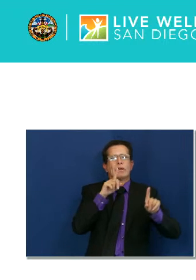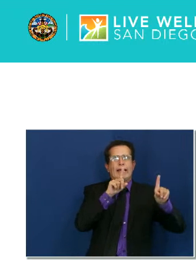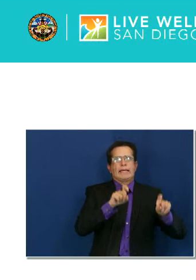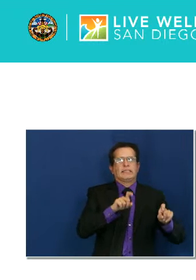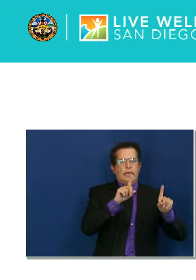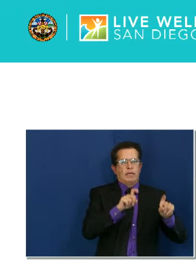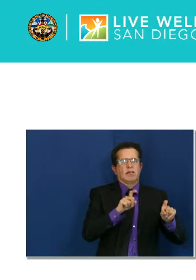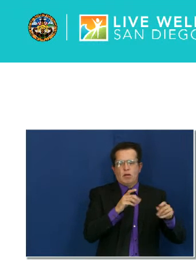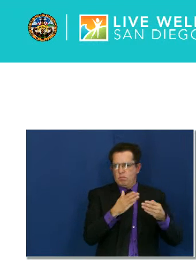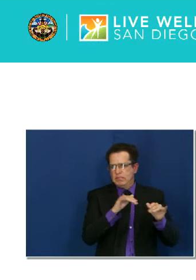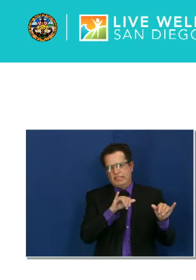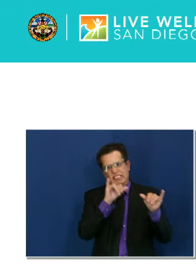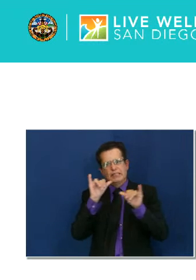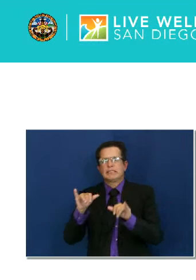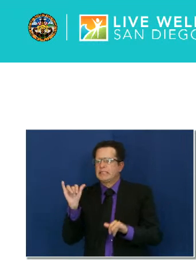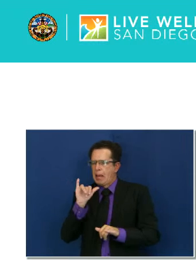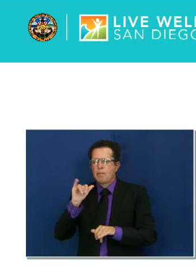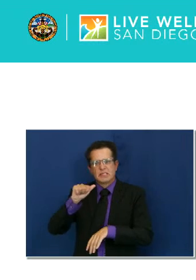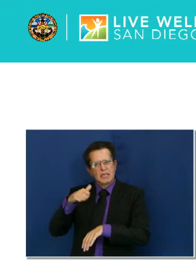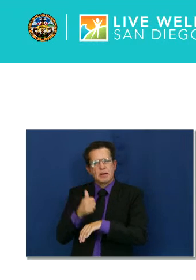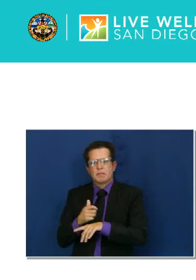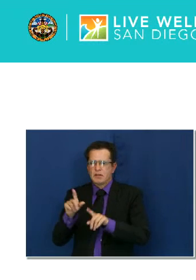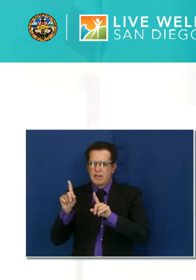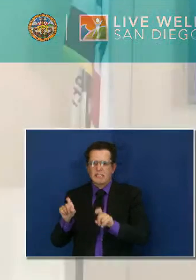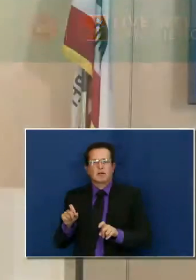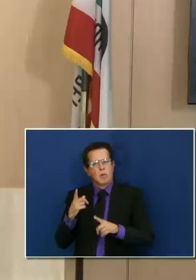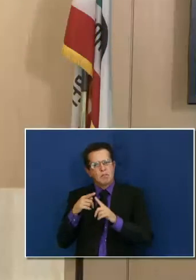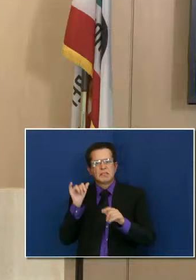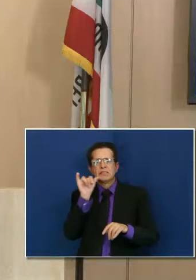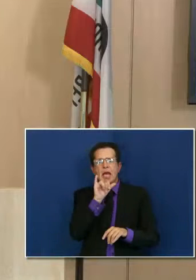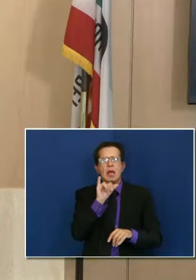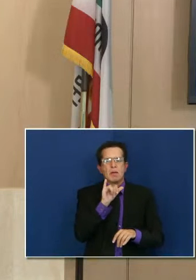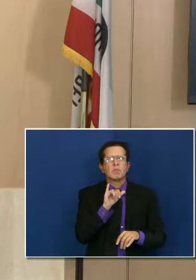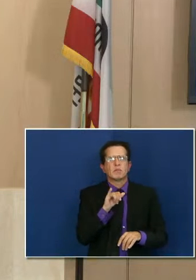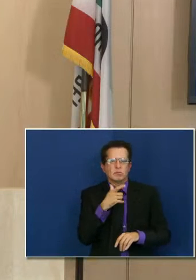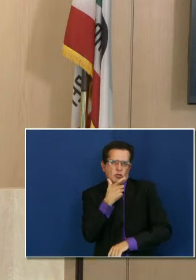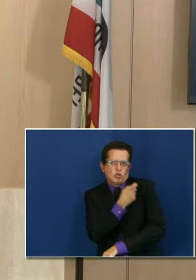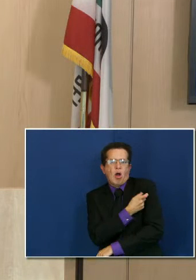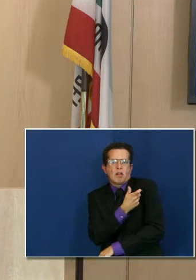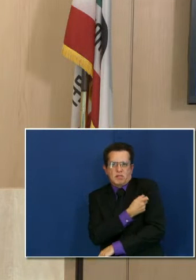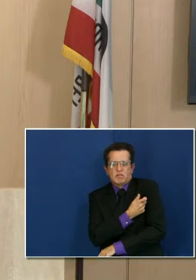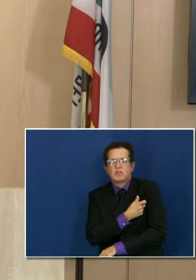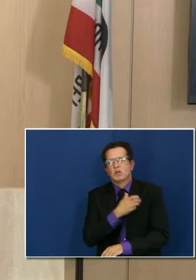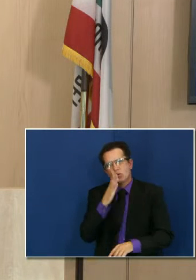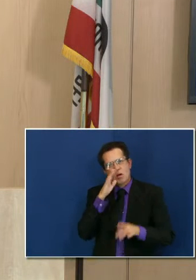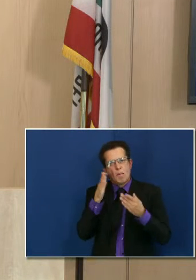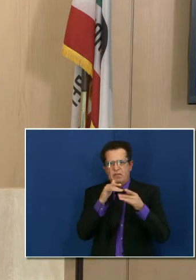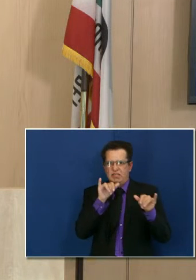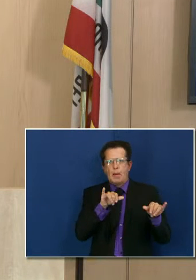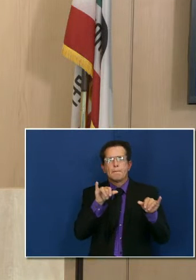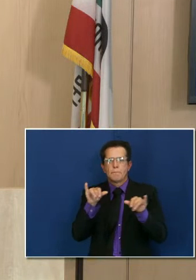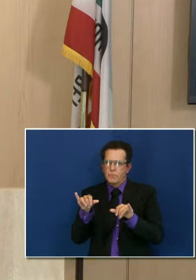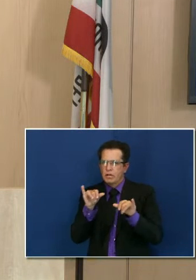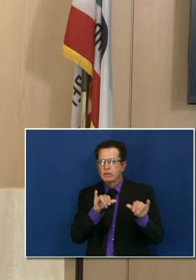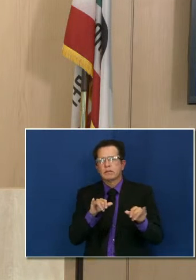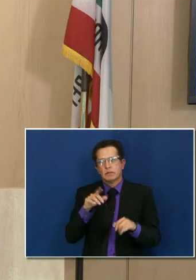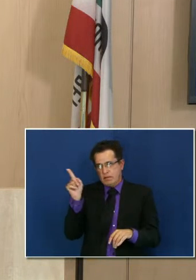me say, and I'm sure if you've listened to these briefings before, you've heard me say this before, there are